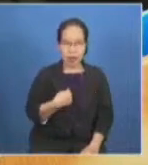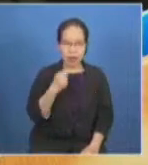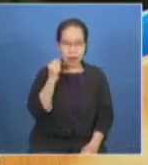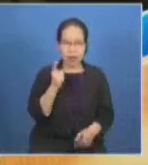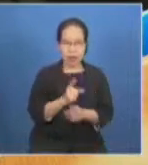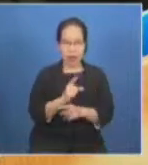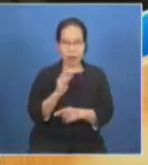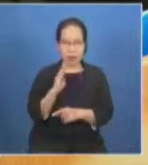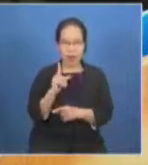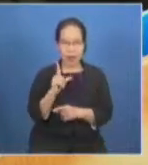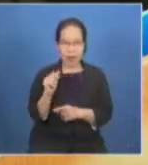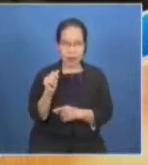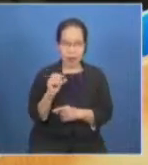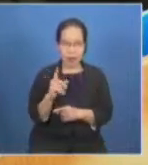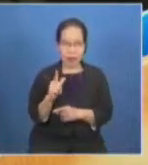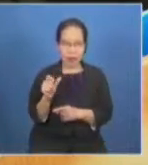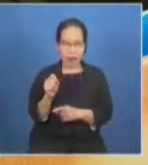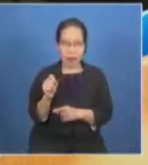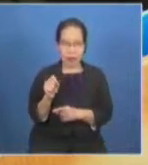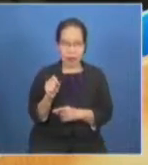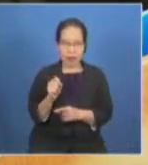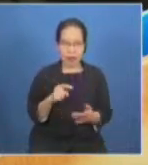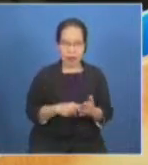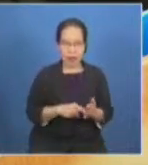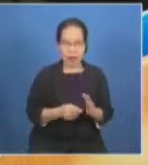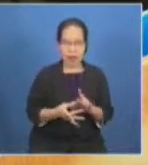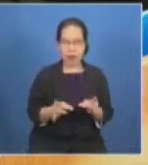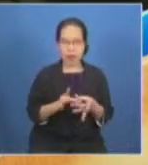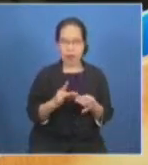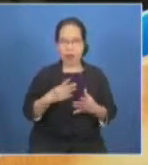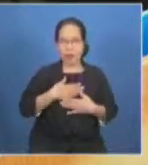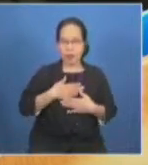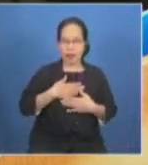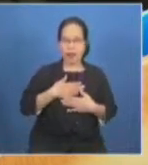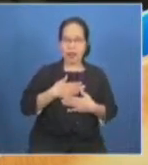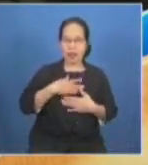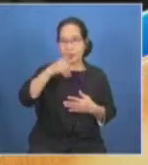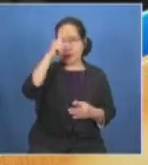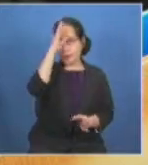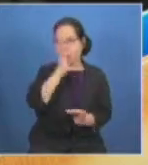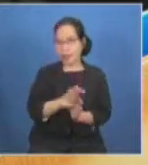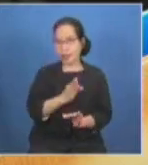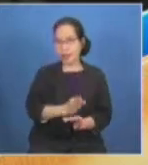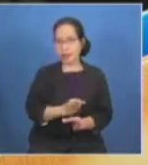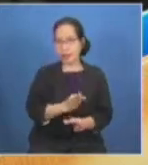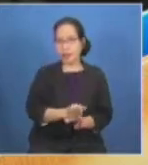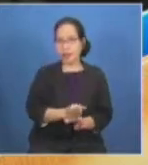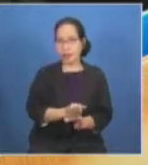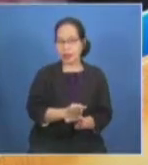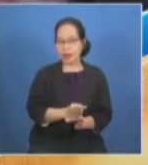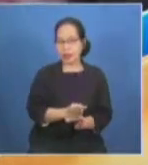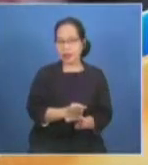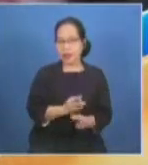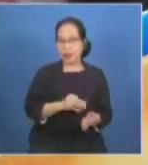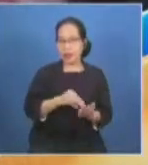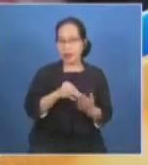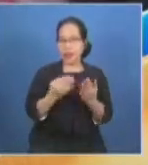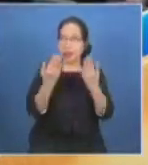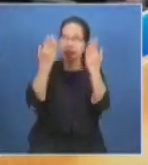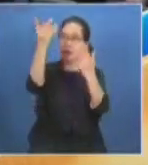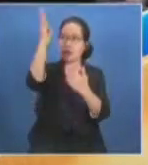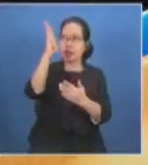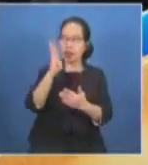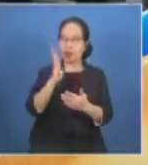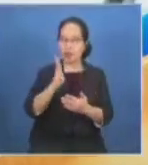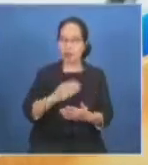I am Sister Bella Canlas, and this is the story of my faith. A million thanks